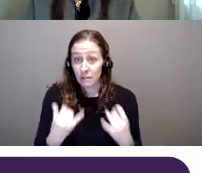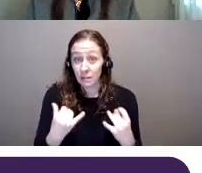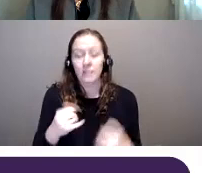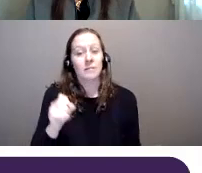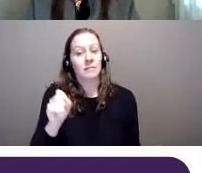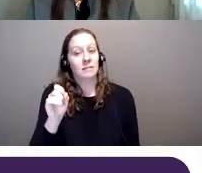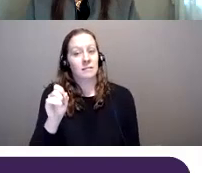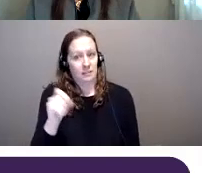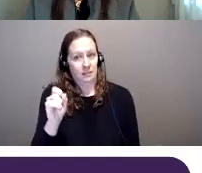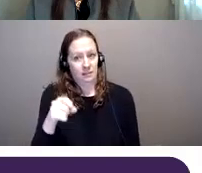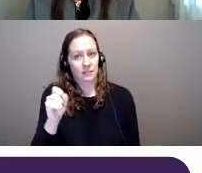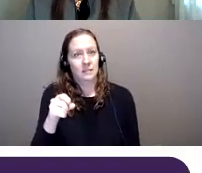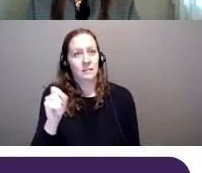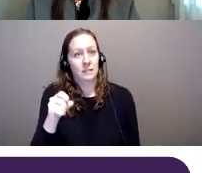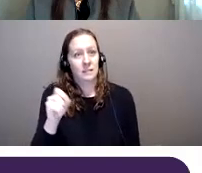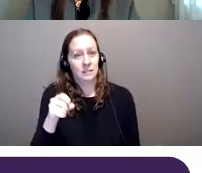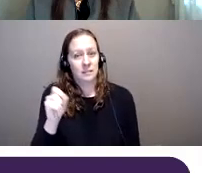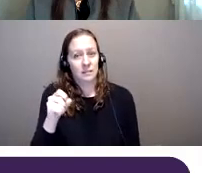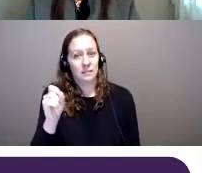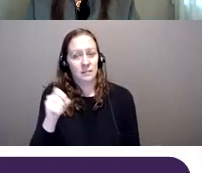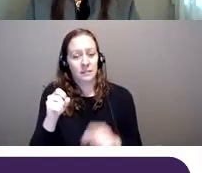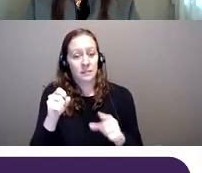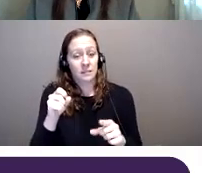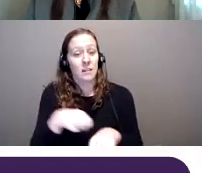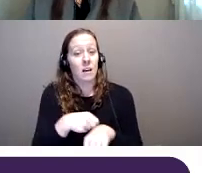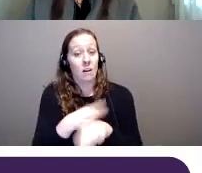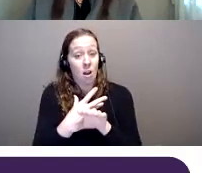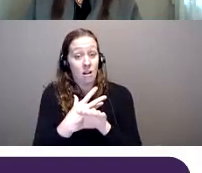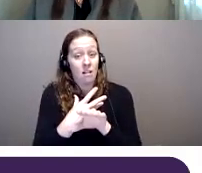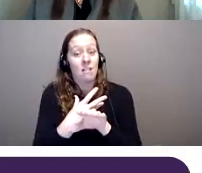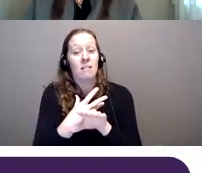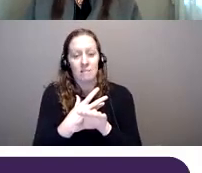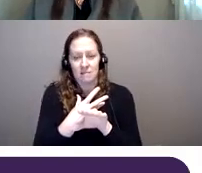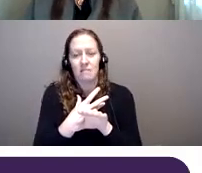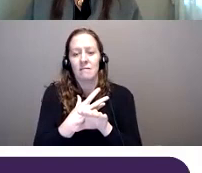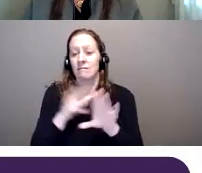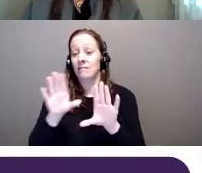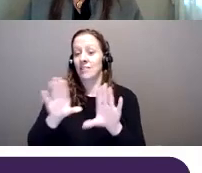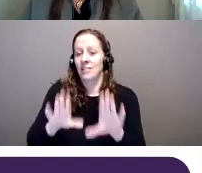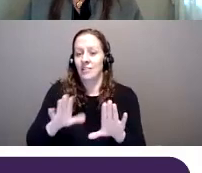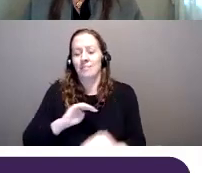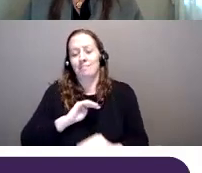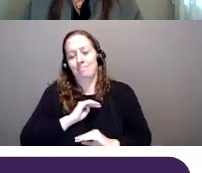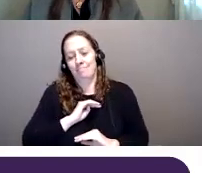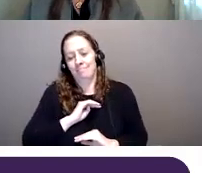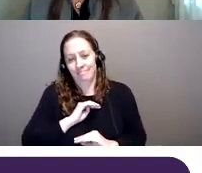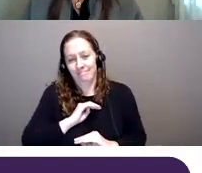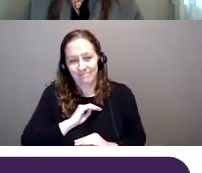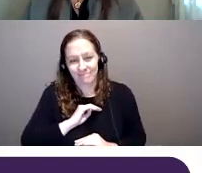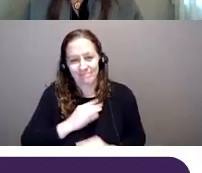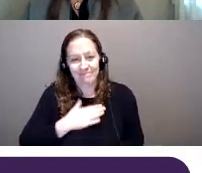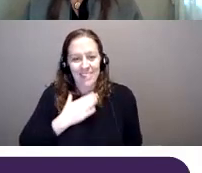Yes, she is. And I think, Myra, if you just share your video, there she comes. Wonderful. That always makes me happy, as I continue to